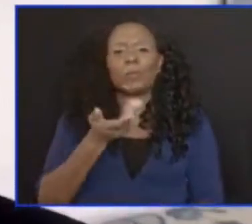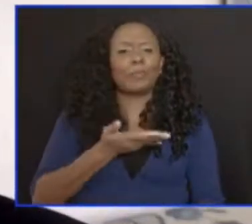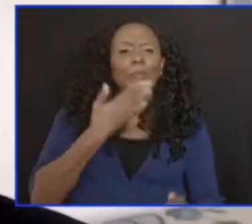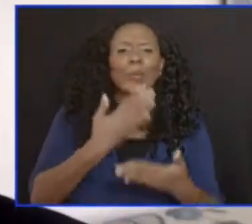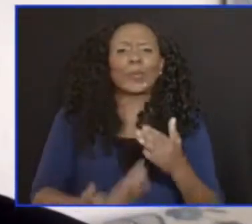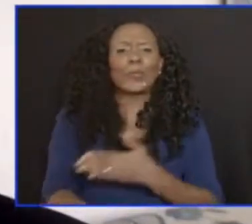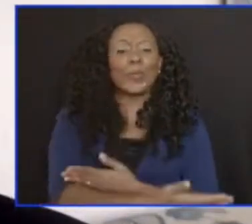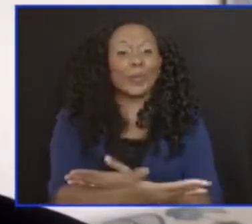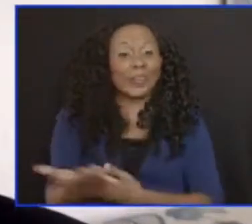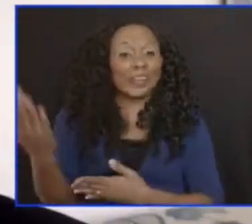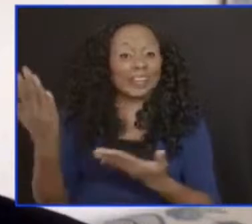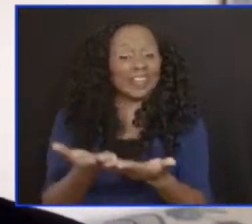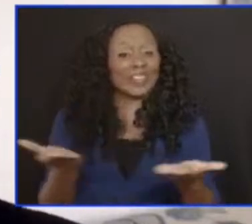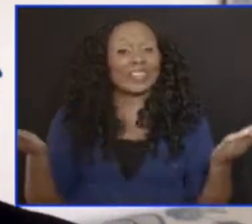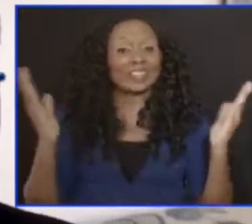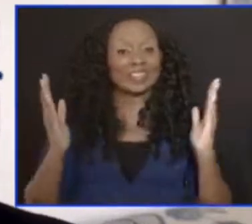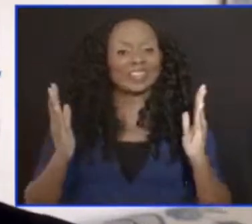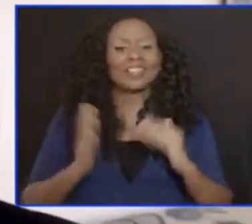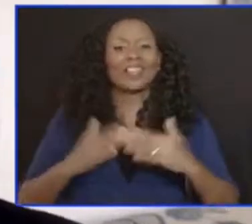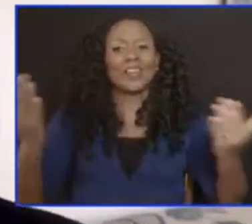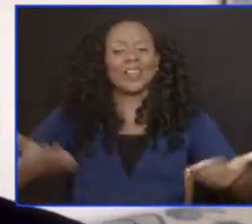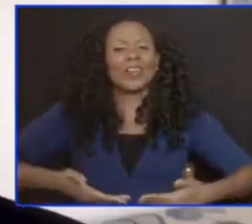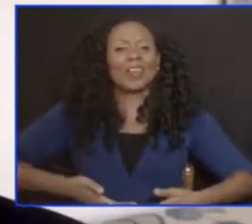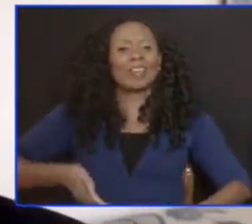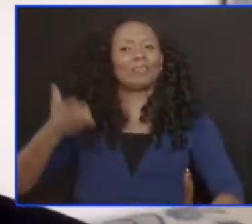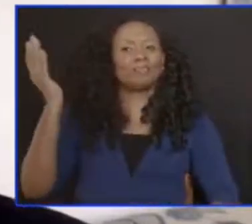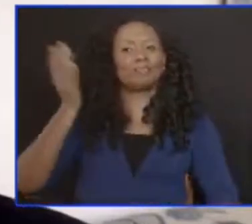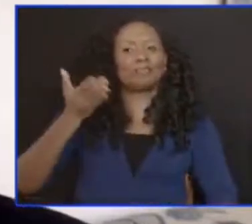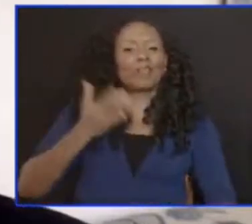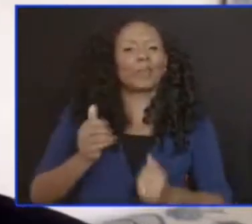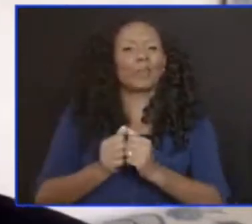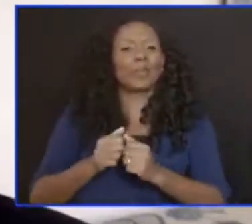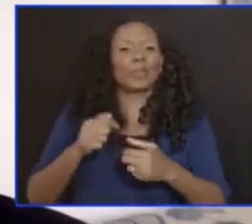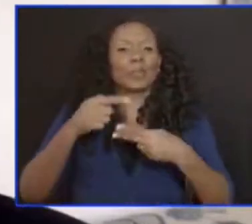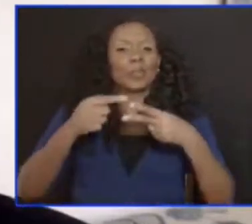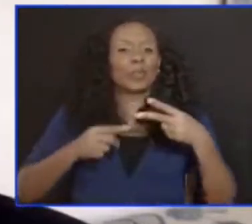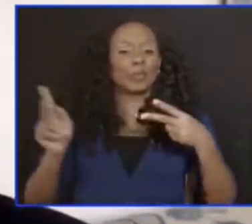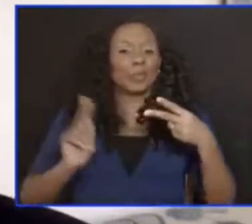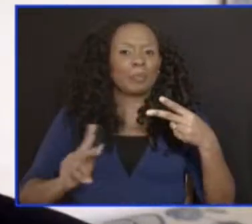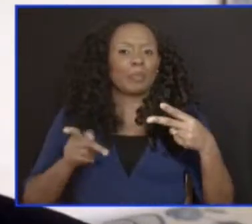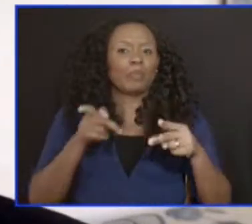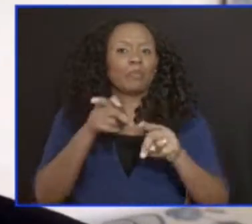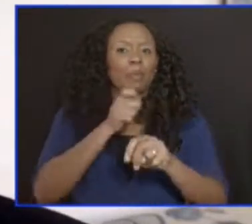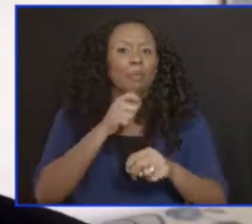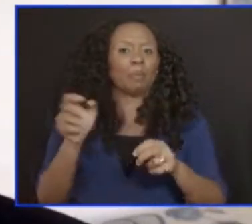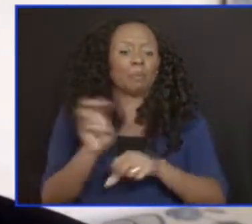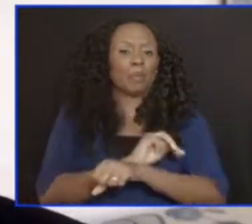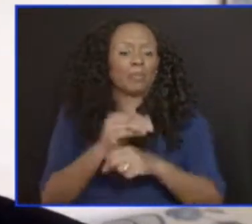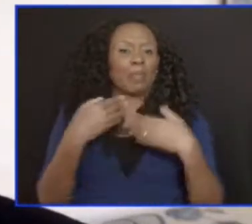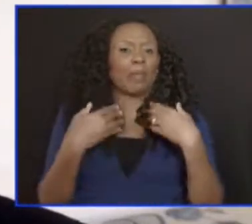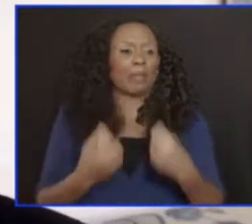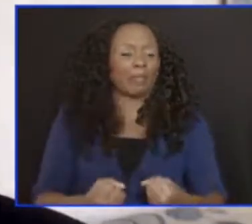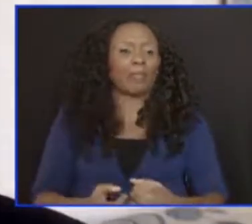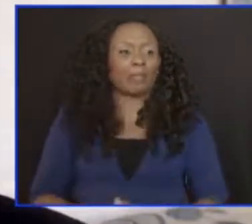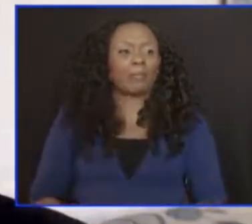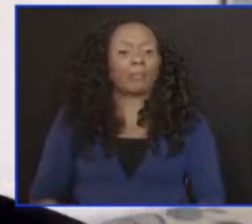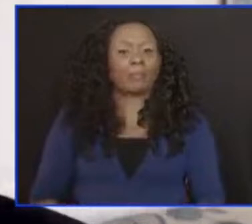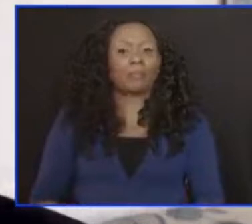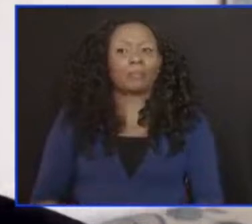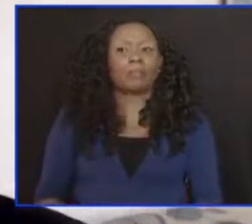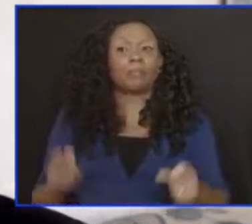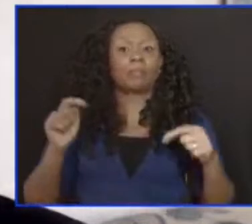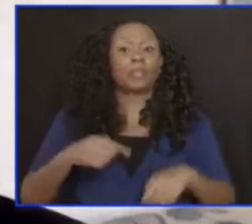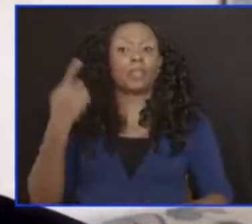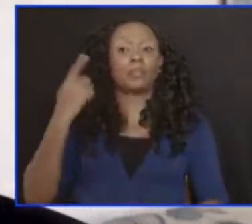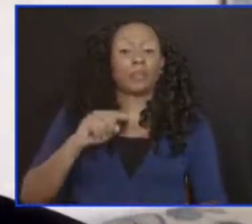and welcome to this press briefing with two officials of the Ministry of Health. This briefing is for both the